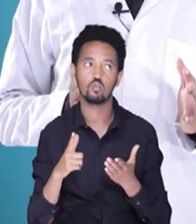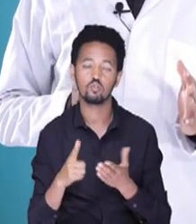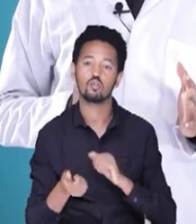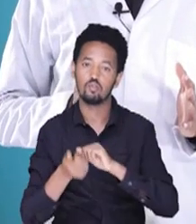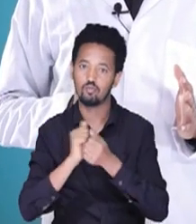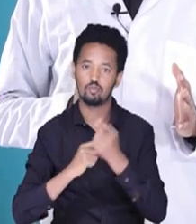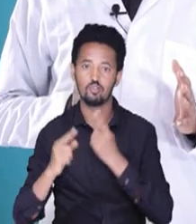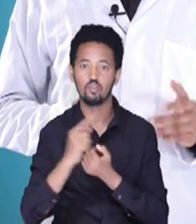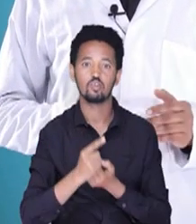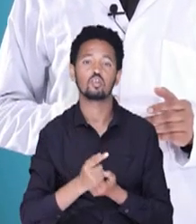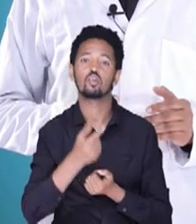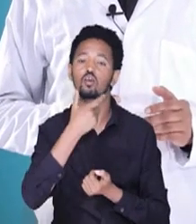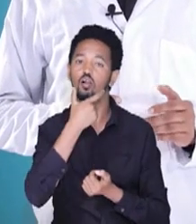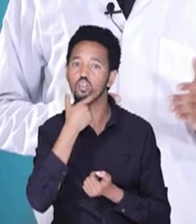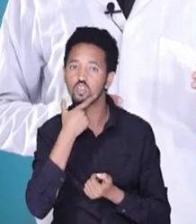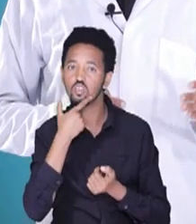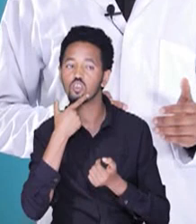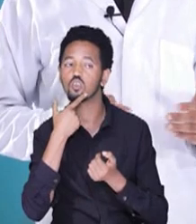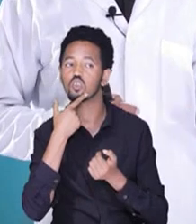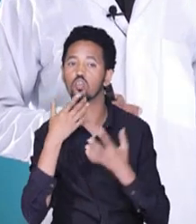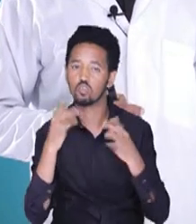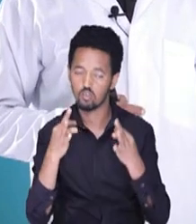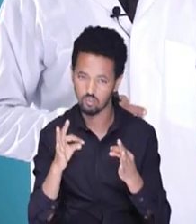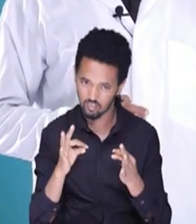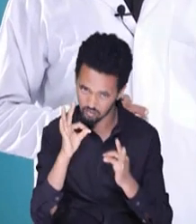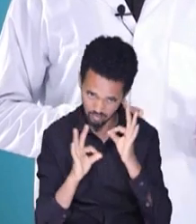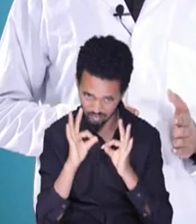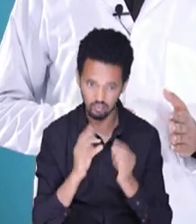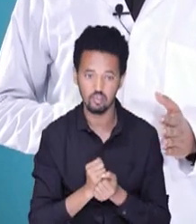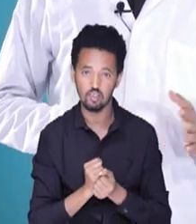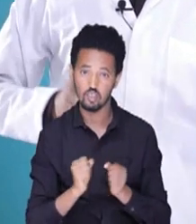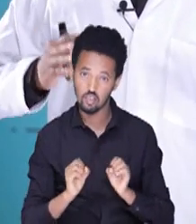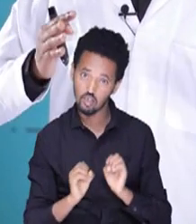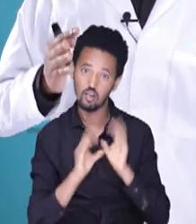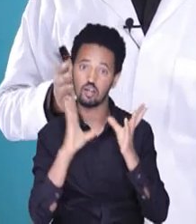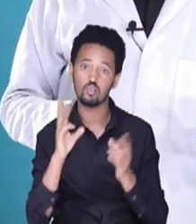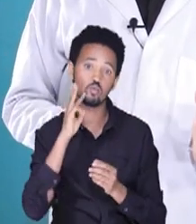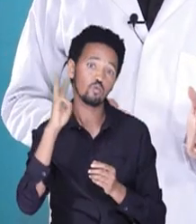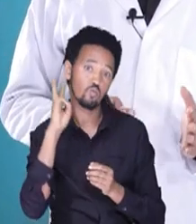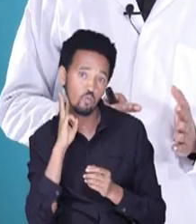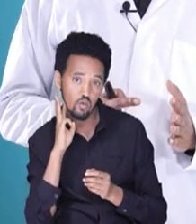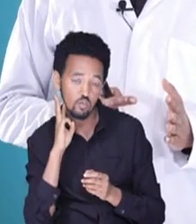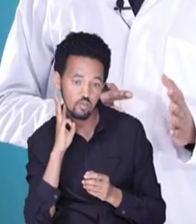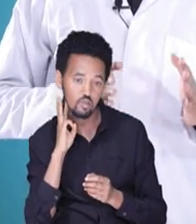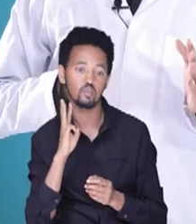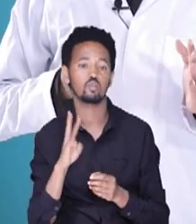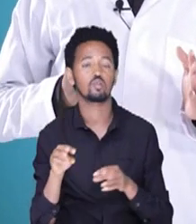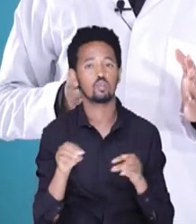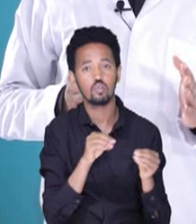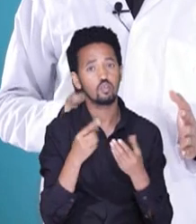revolution in English history. The other one, the Enlightenment. Enlightenment was